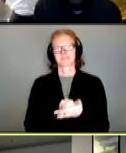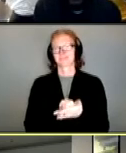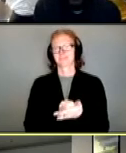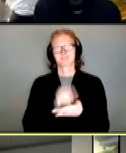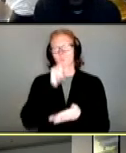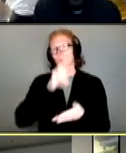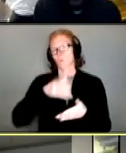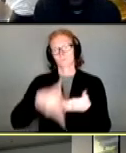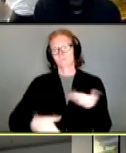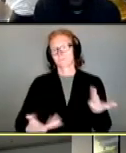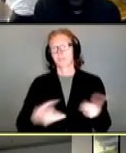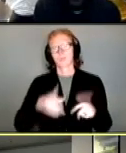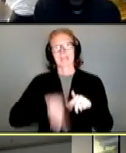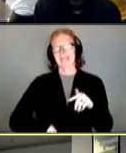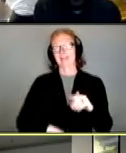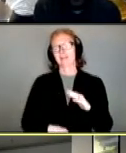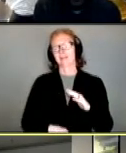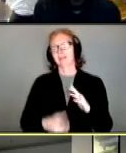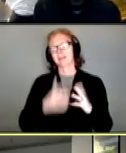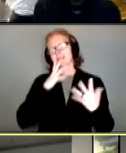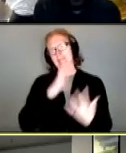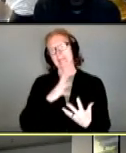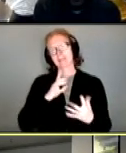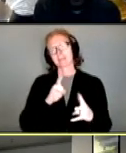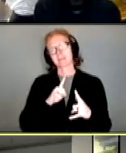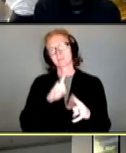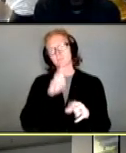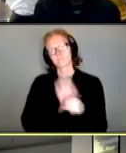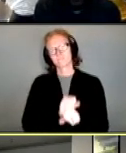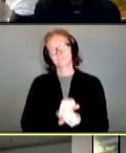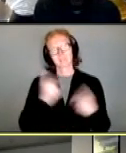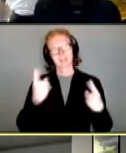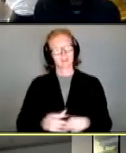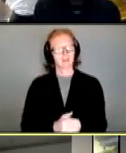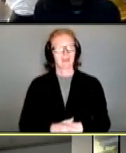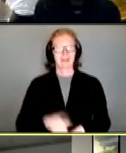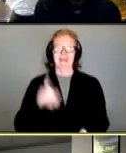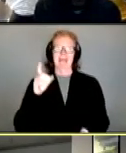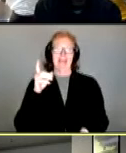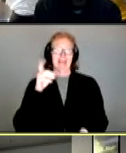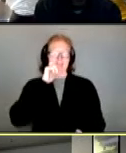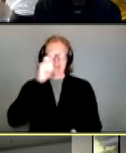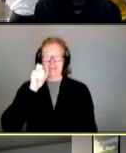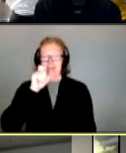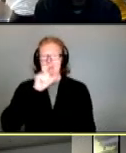I mean, it's just the sad truth. And I have not come up with